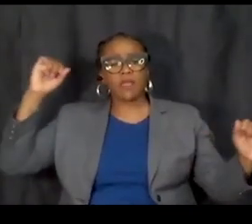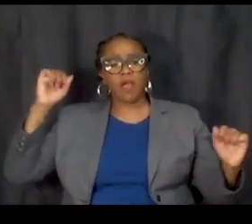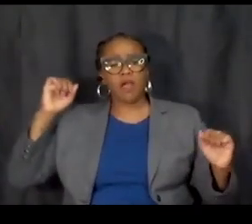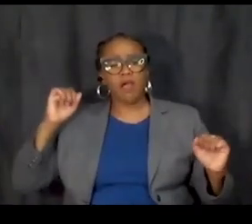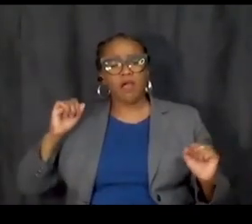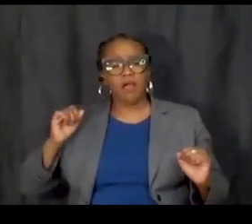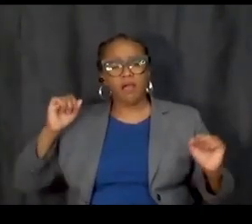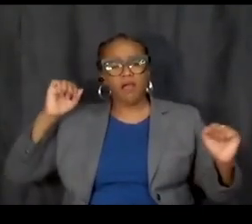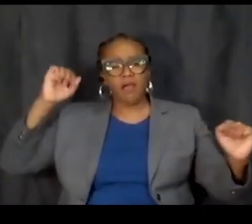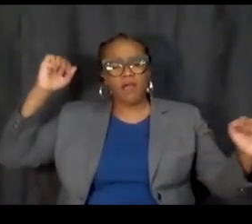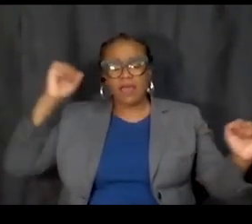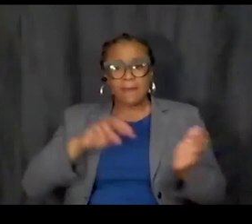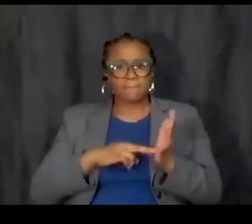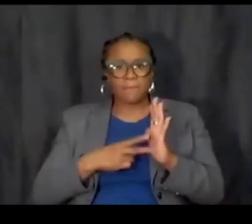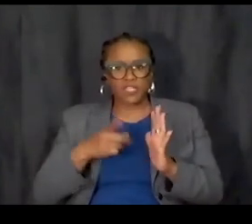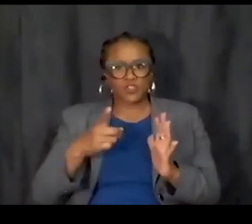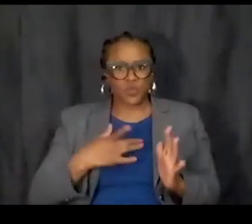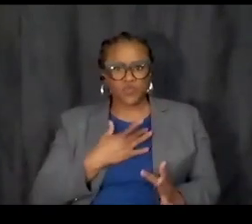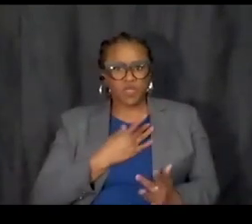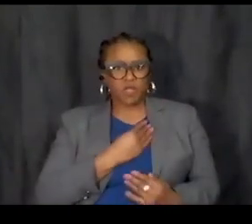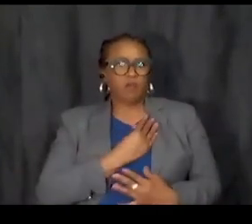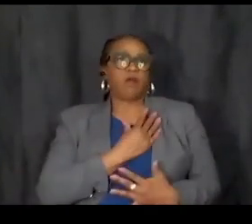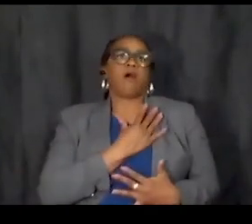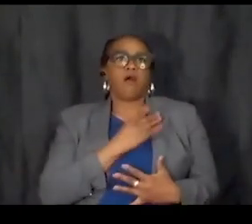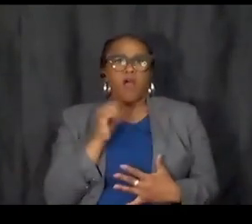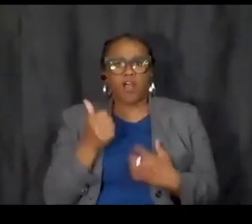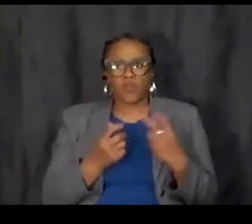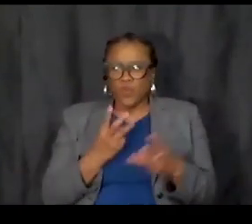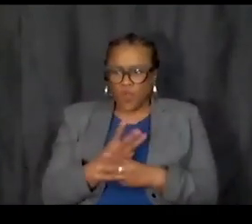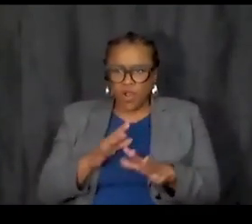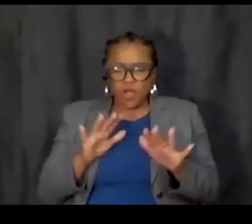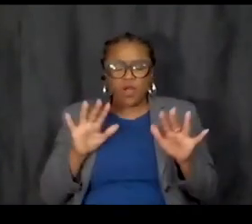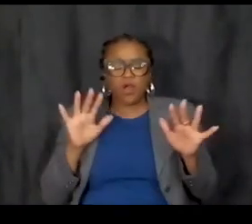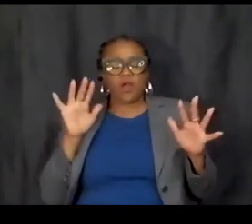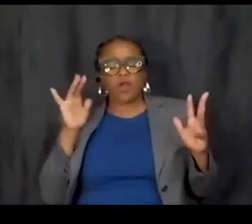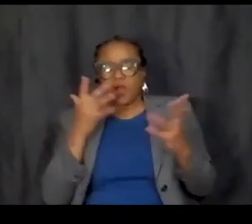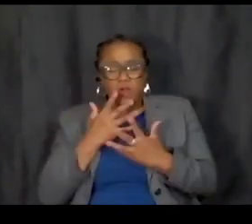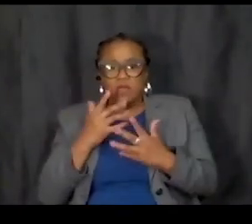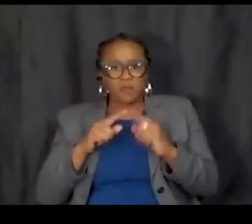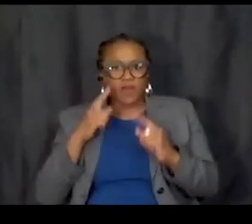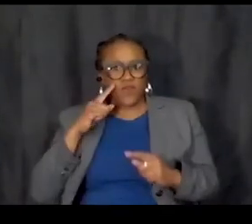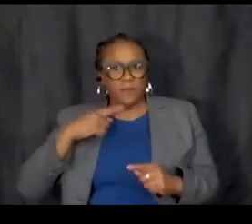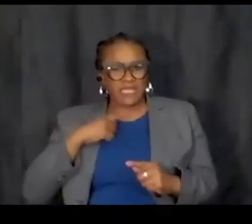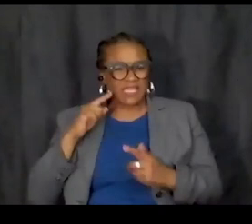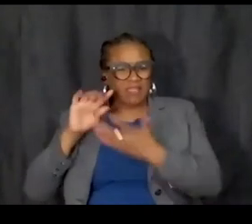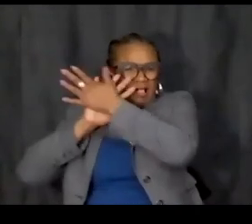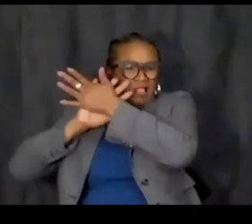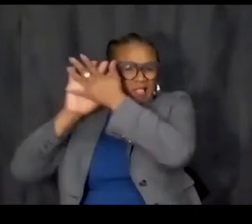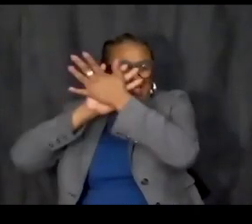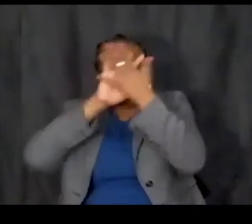of otherworldliness. But for me, it just like kind of muffles everything. It actually creates an inaccessible